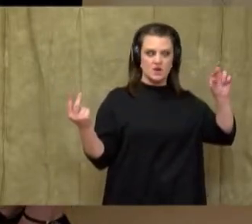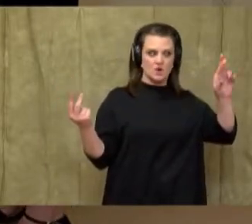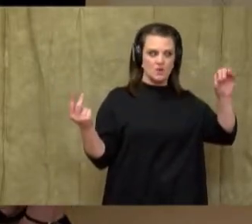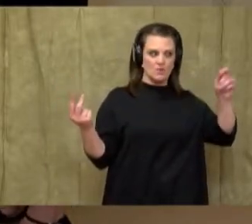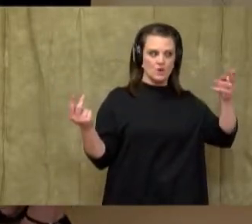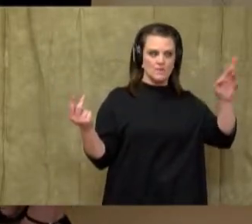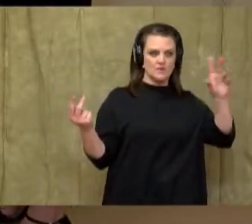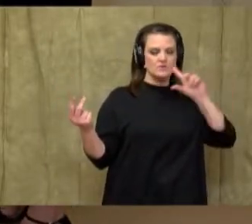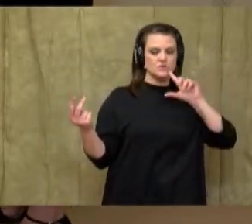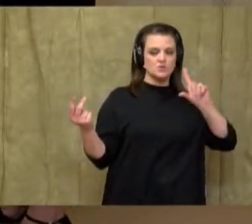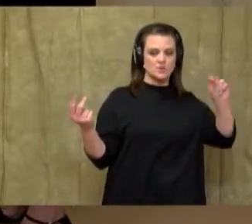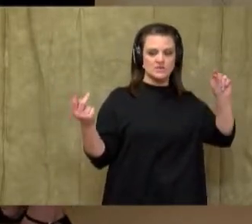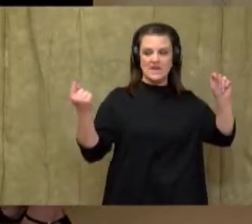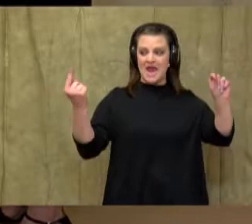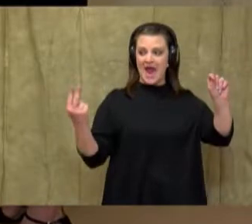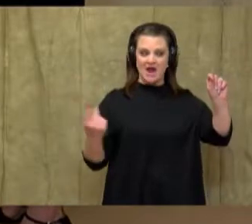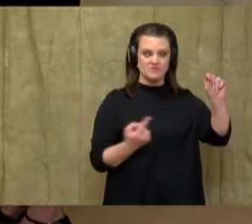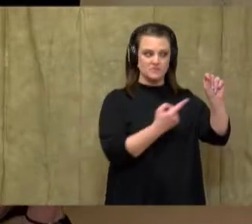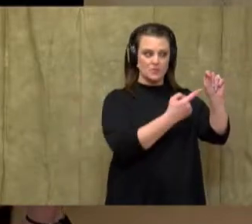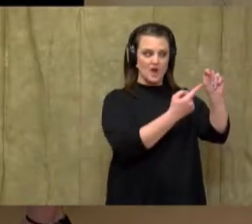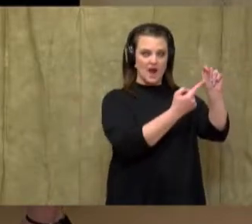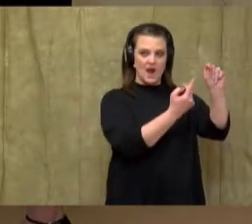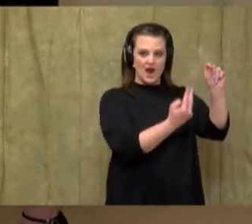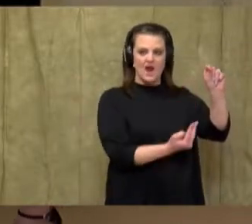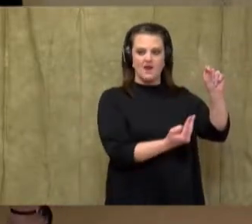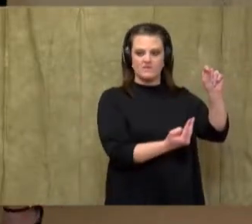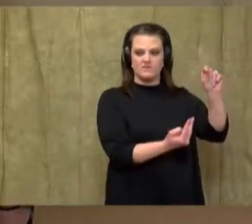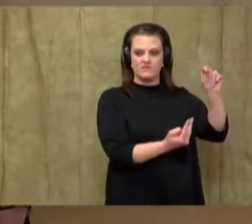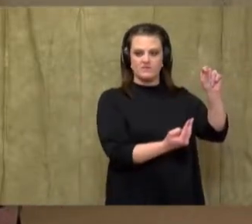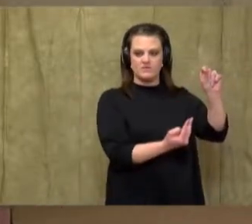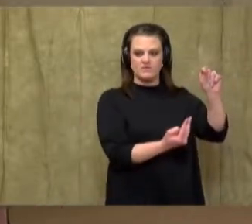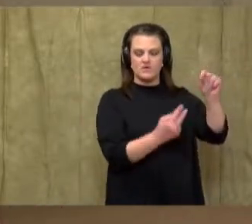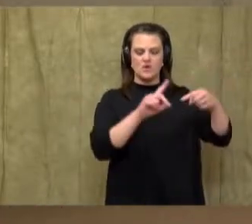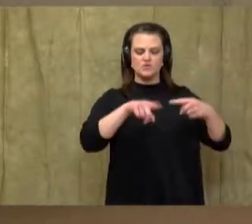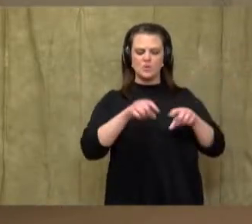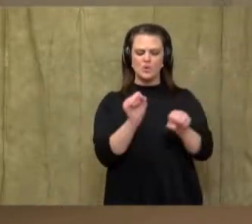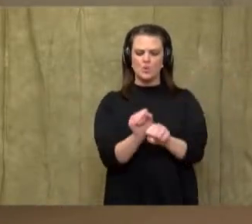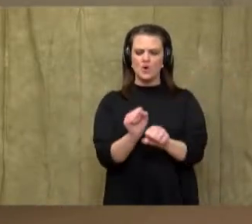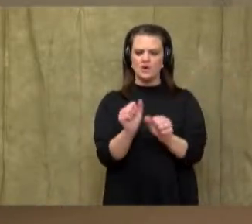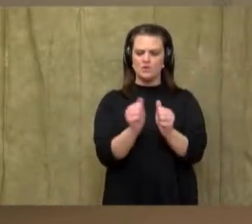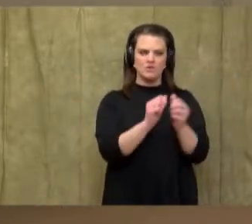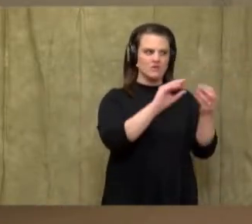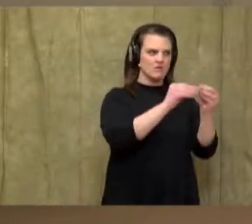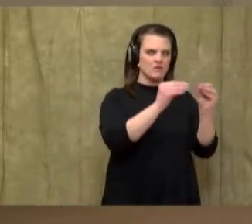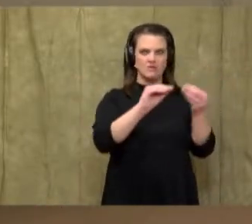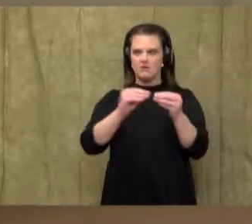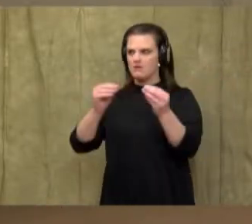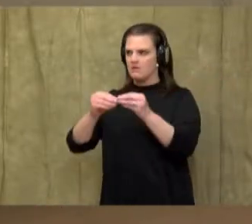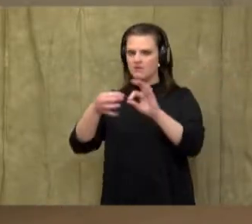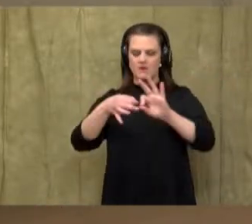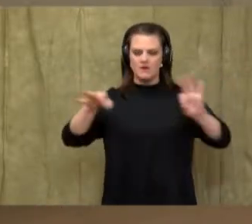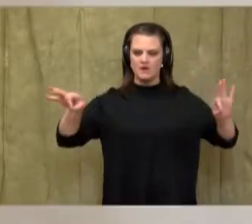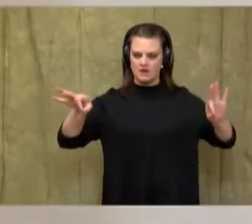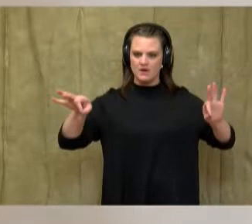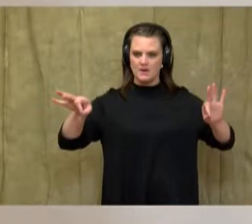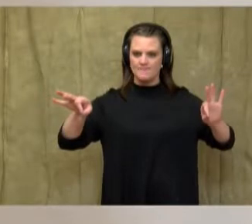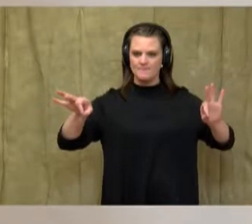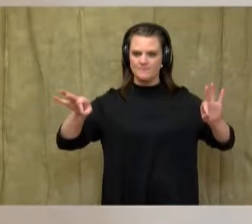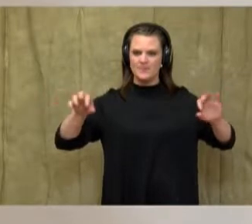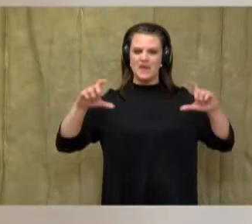age first. Anytime that I'm working with multiple numbers in an expression, I